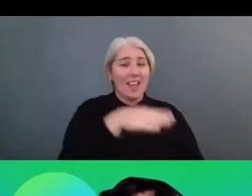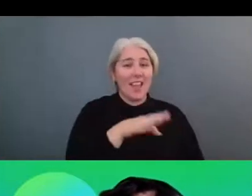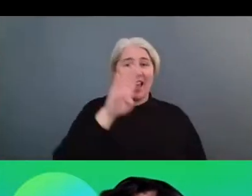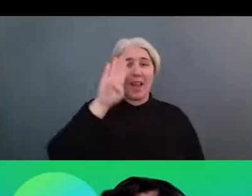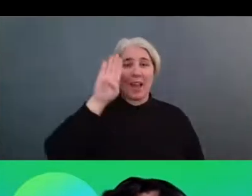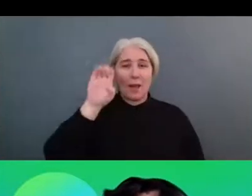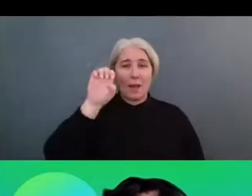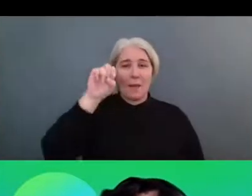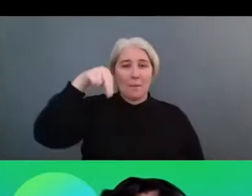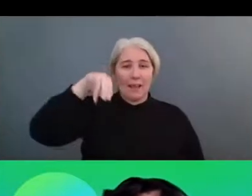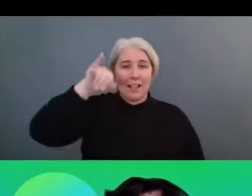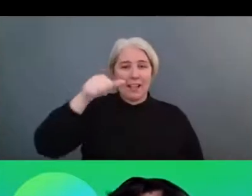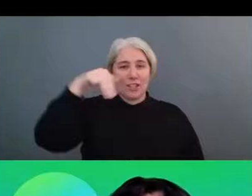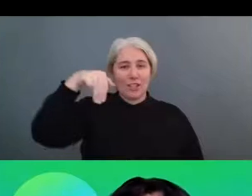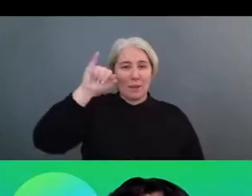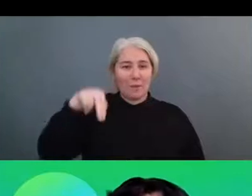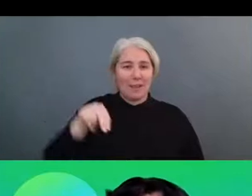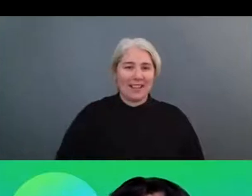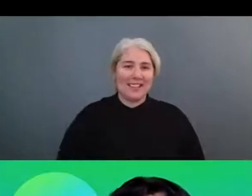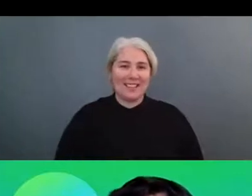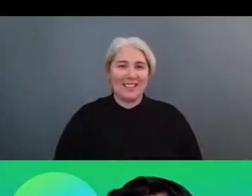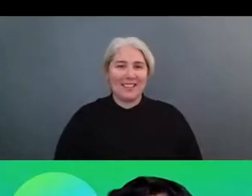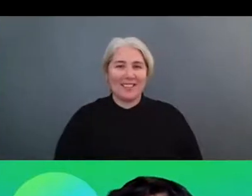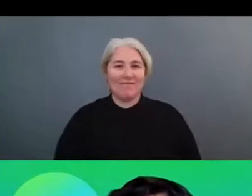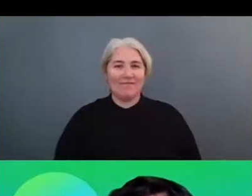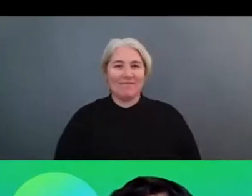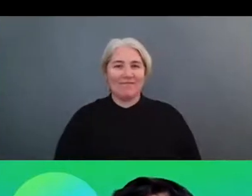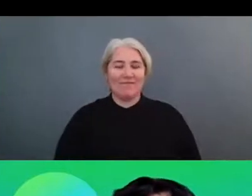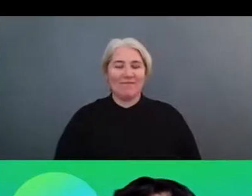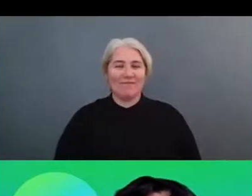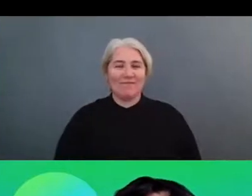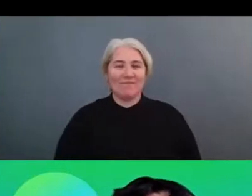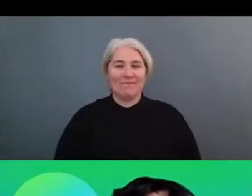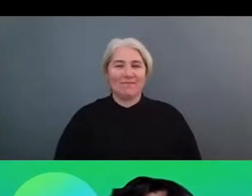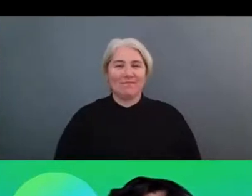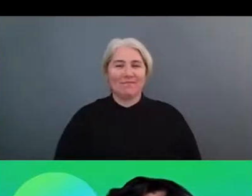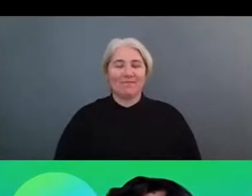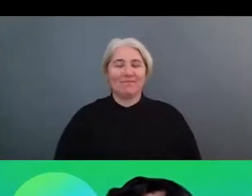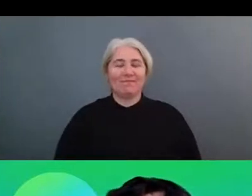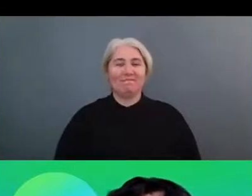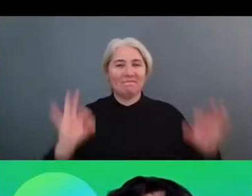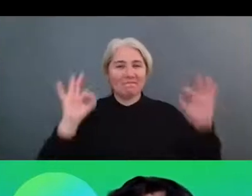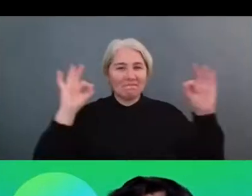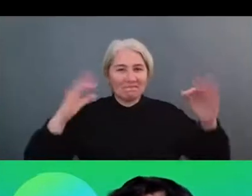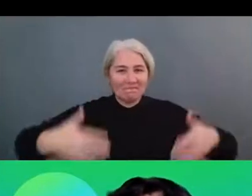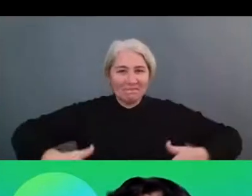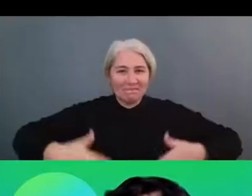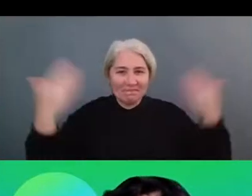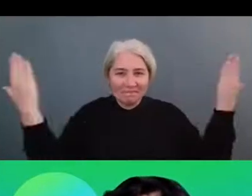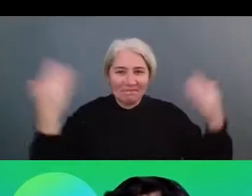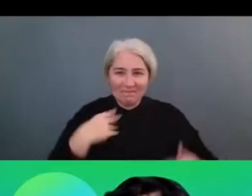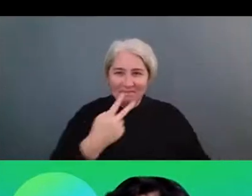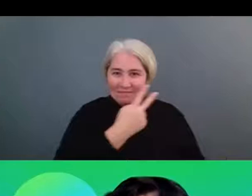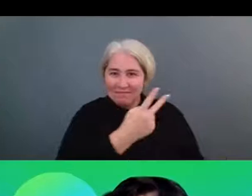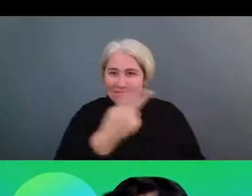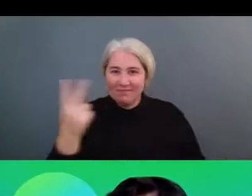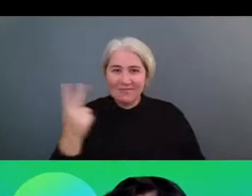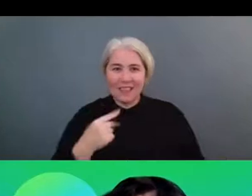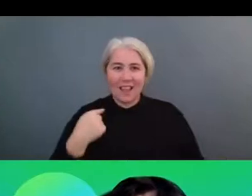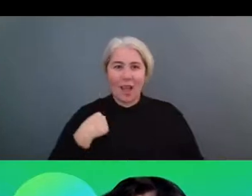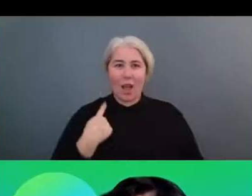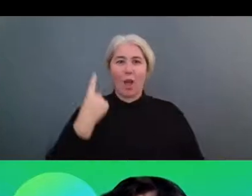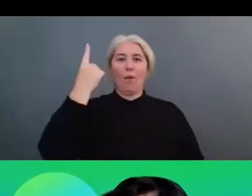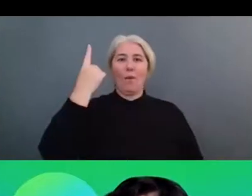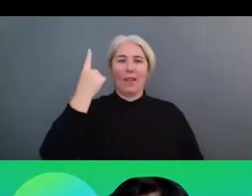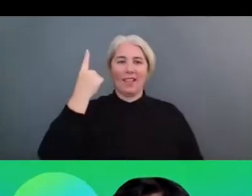Bonjour à tous. Je vois que je suis le bon élève avec le fond d'écran que vous avez proposé derrière moi. Je vais faire